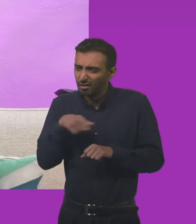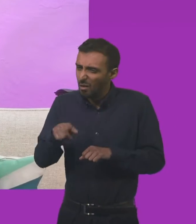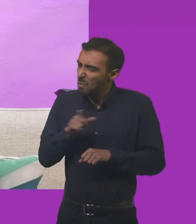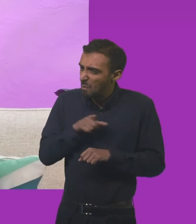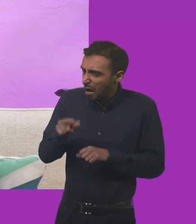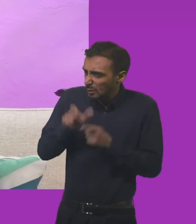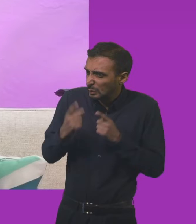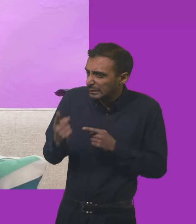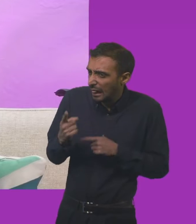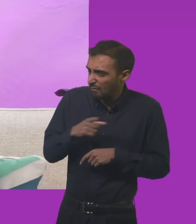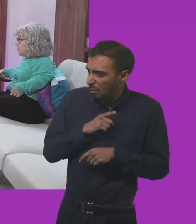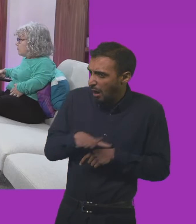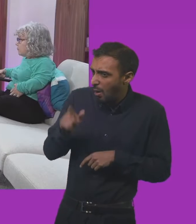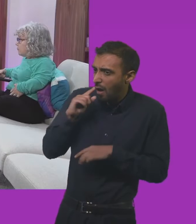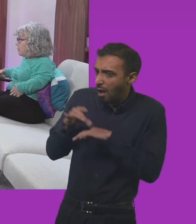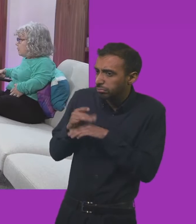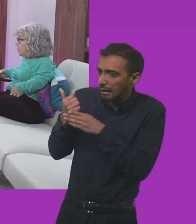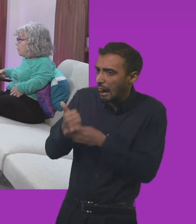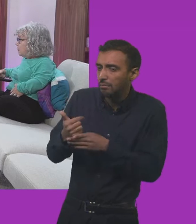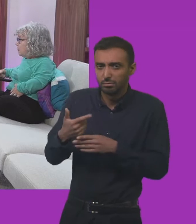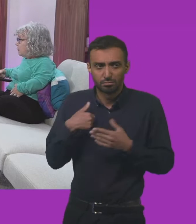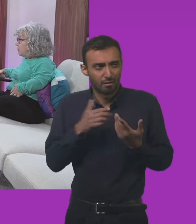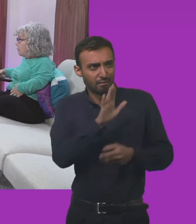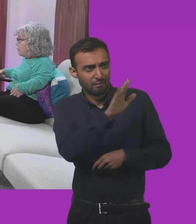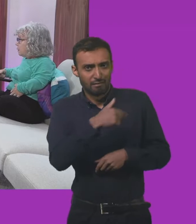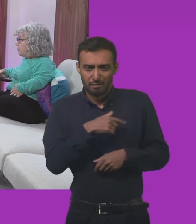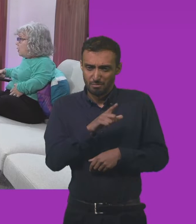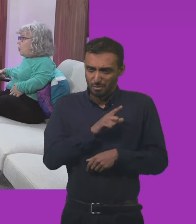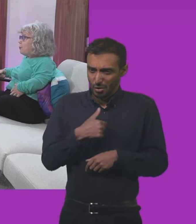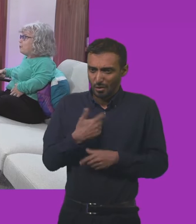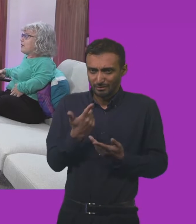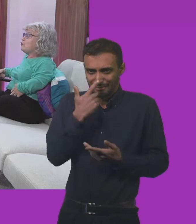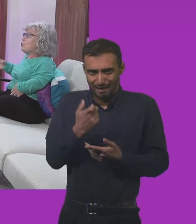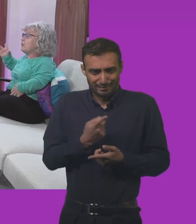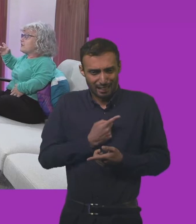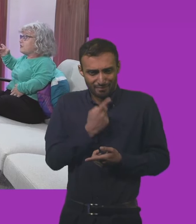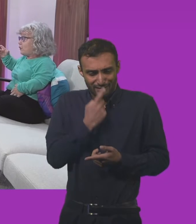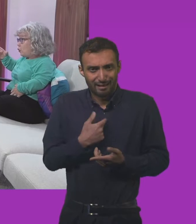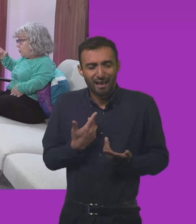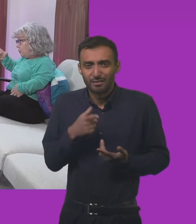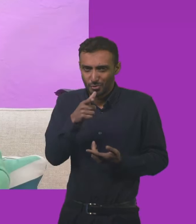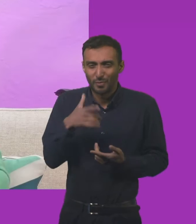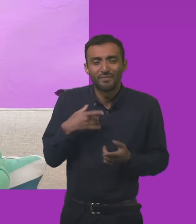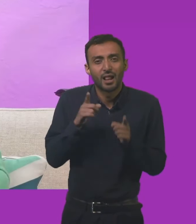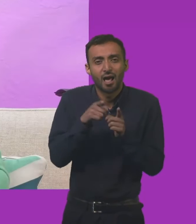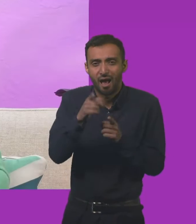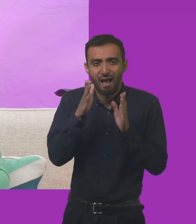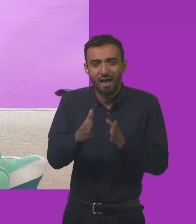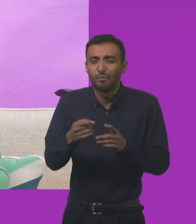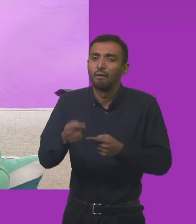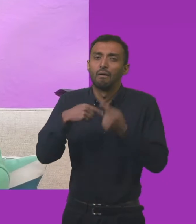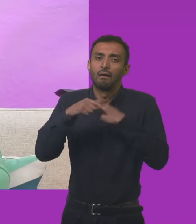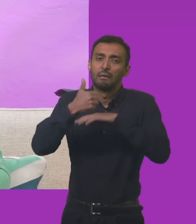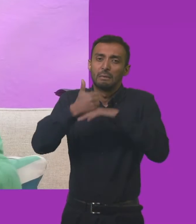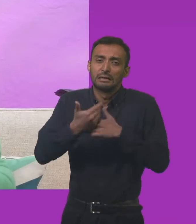quite capable of doing it myself. You feel like you have to do these back to basic videos. But I do it with a sense of humor, though. This is the